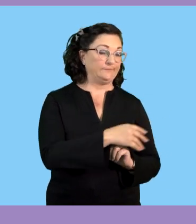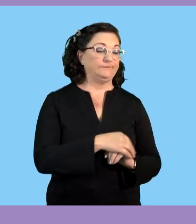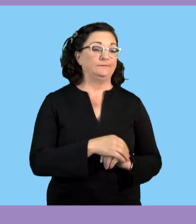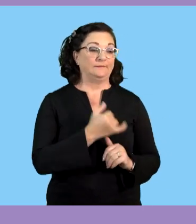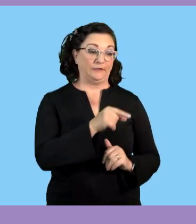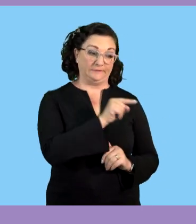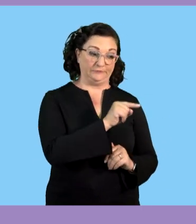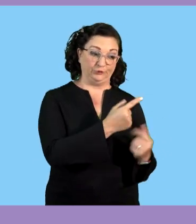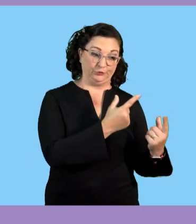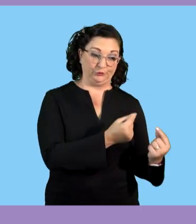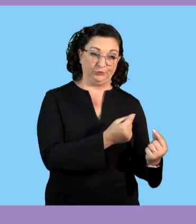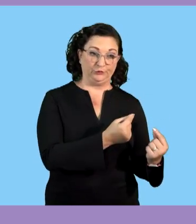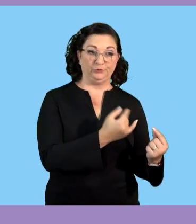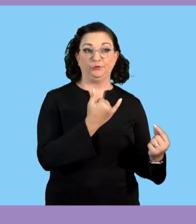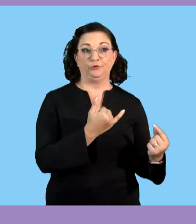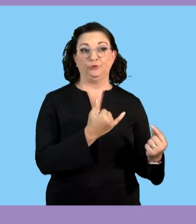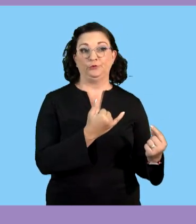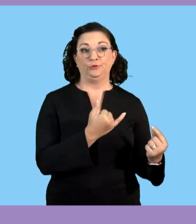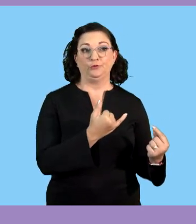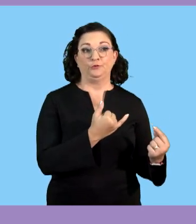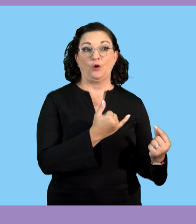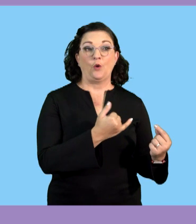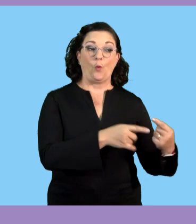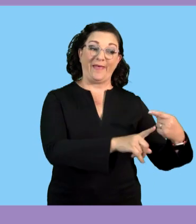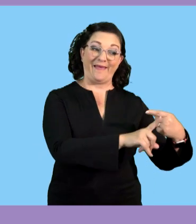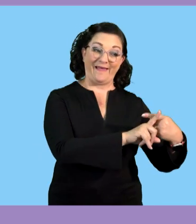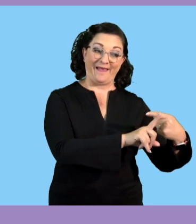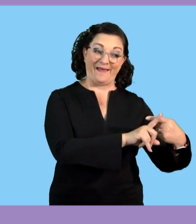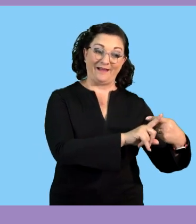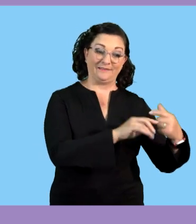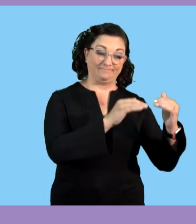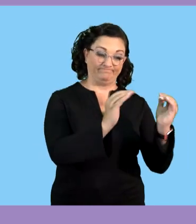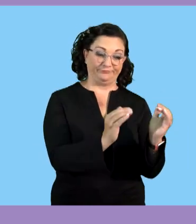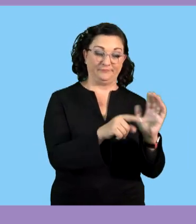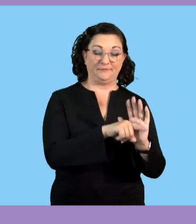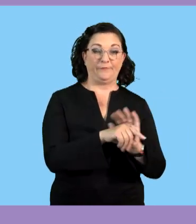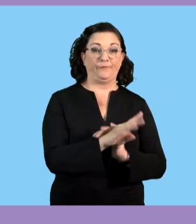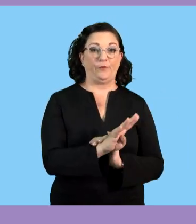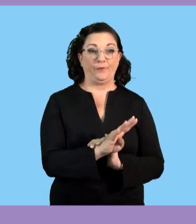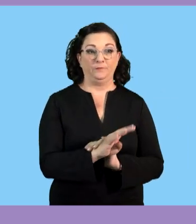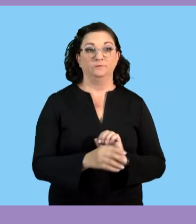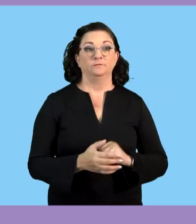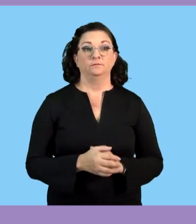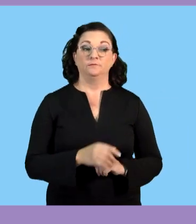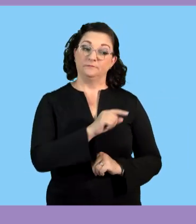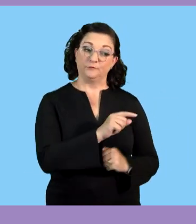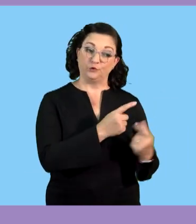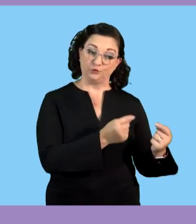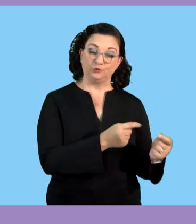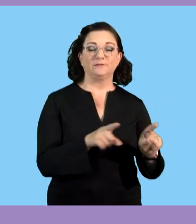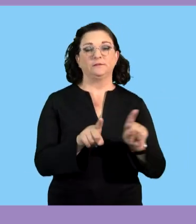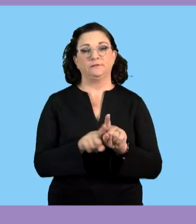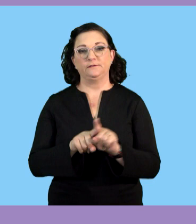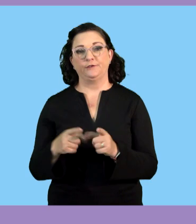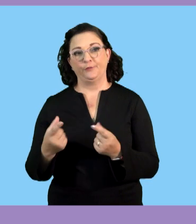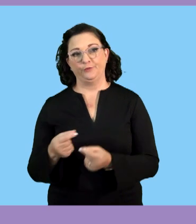So in actual fact, we are actually adding a -4. And what I do on one side, I must